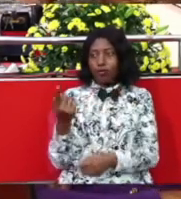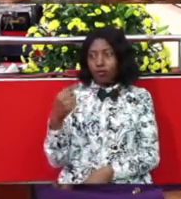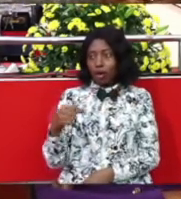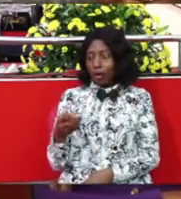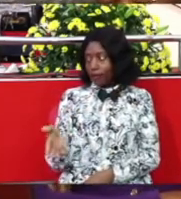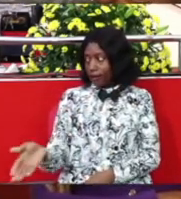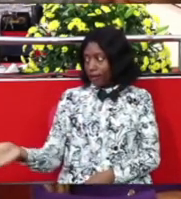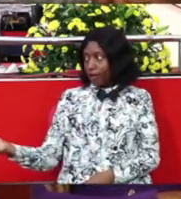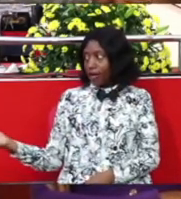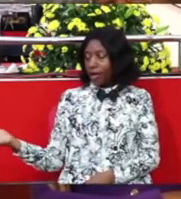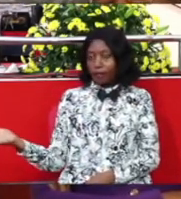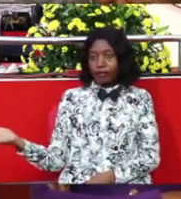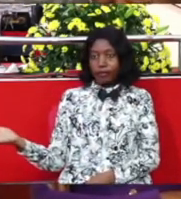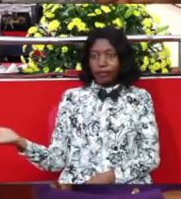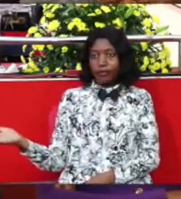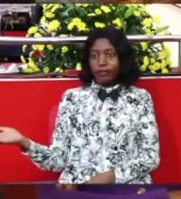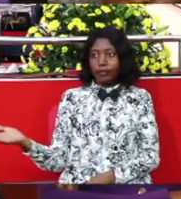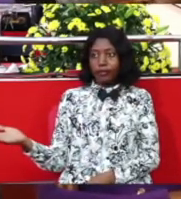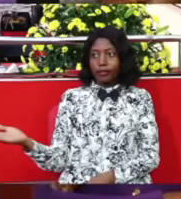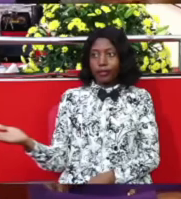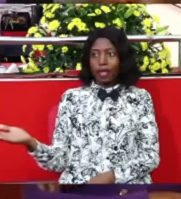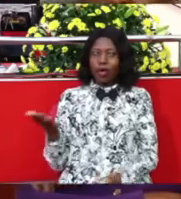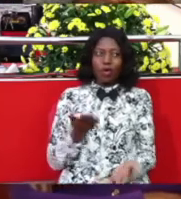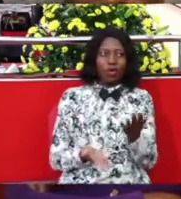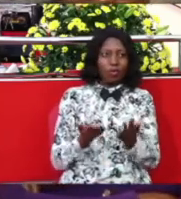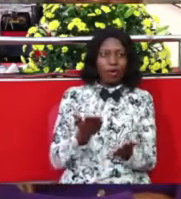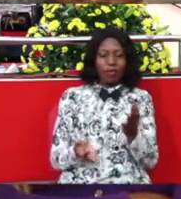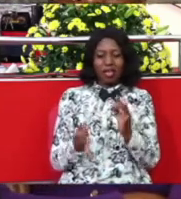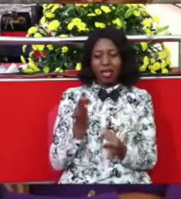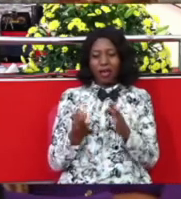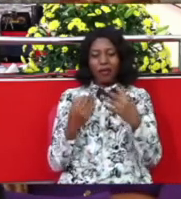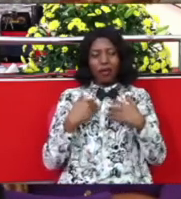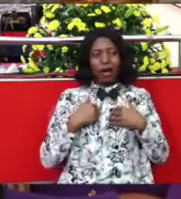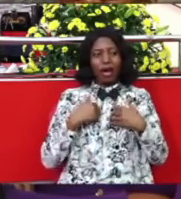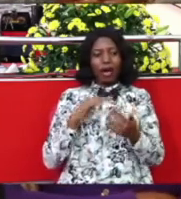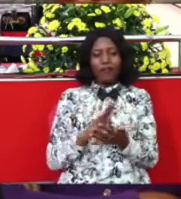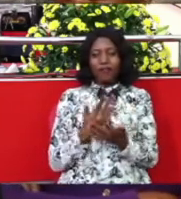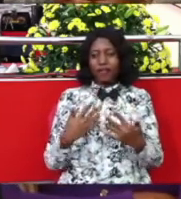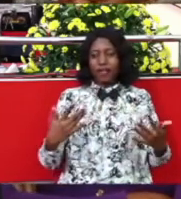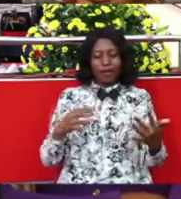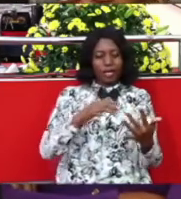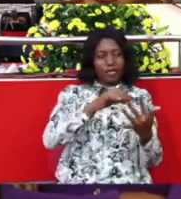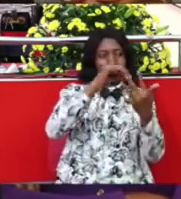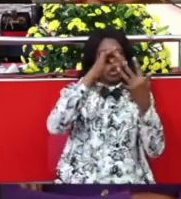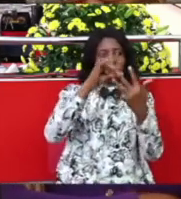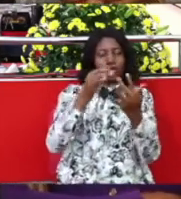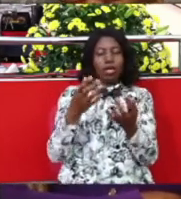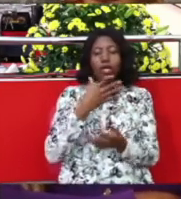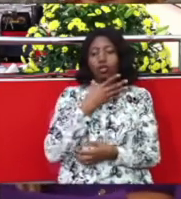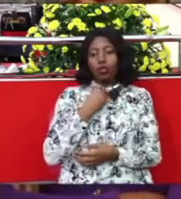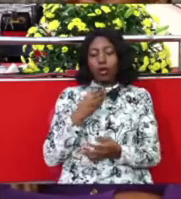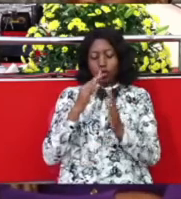mbele. And maybe you have something specific that you want to be prayed for. Na pengine uko na jambo ambalo ungalipenda kuombewa. This is the